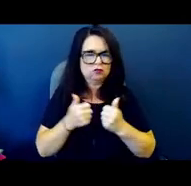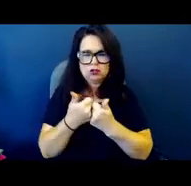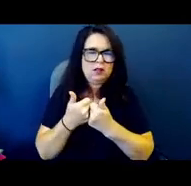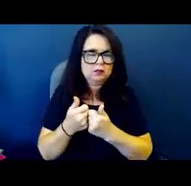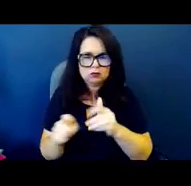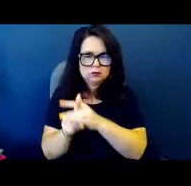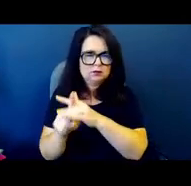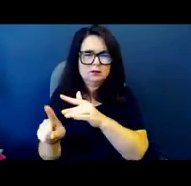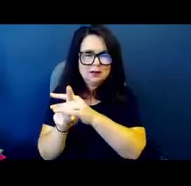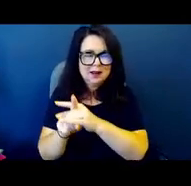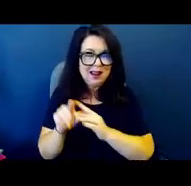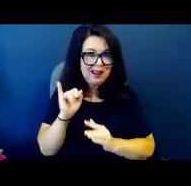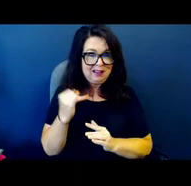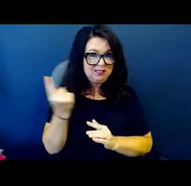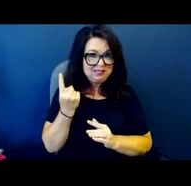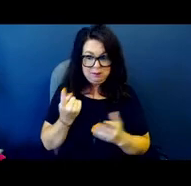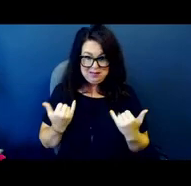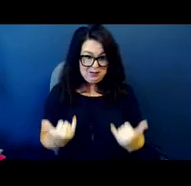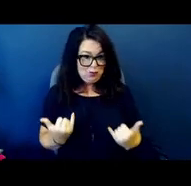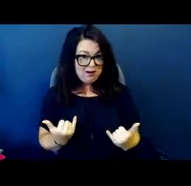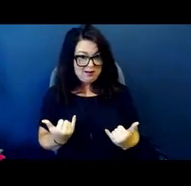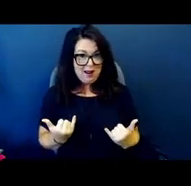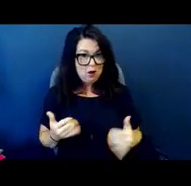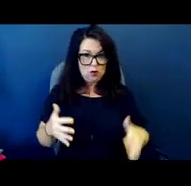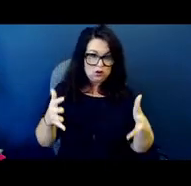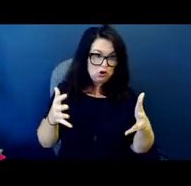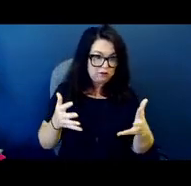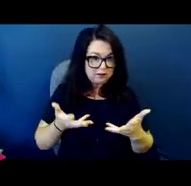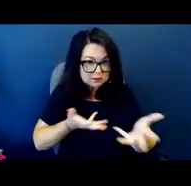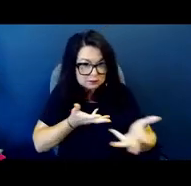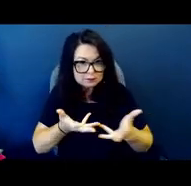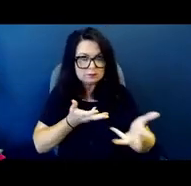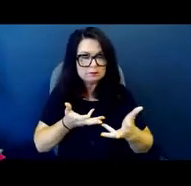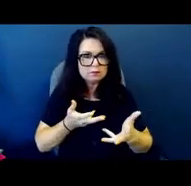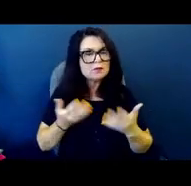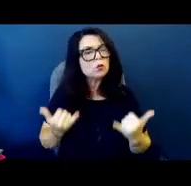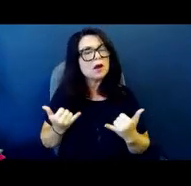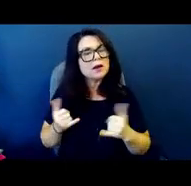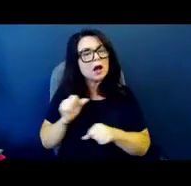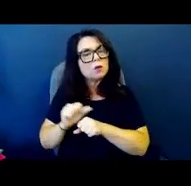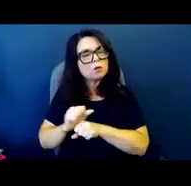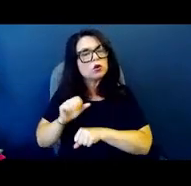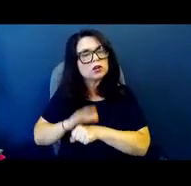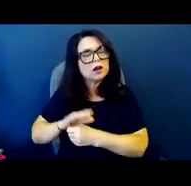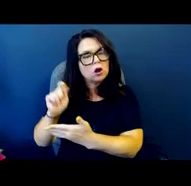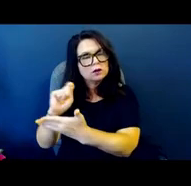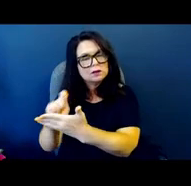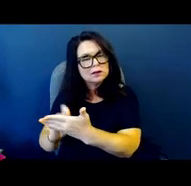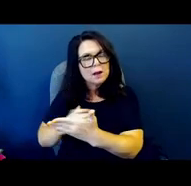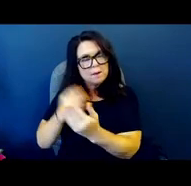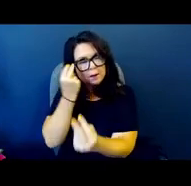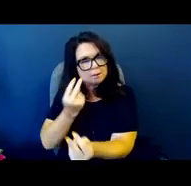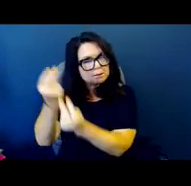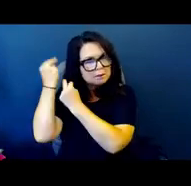that makes me nervous right now, like working on finishing my memoir or whatever the next big